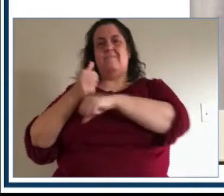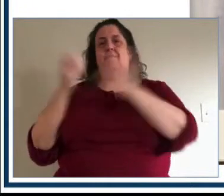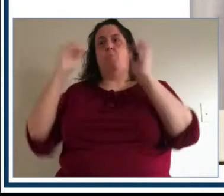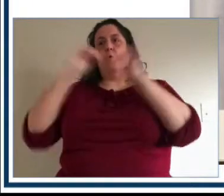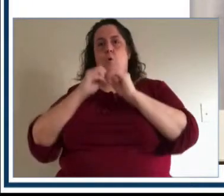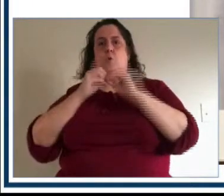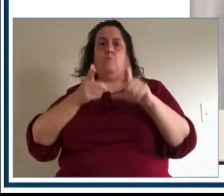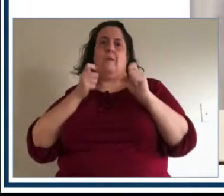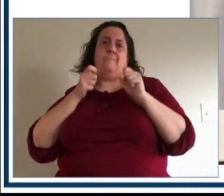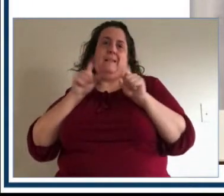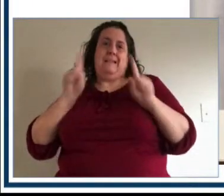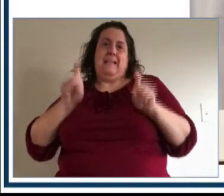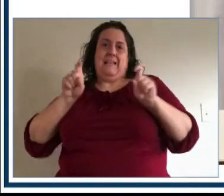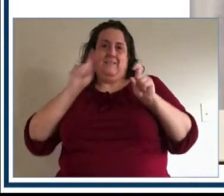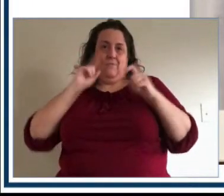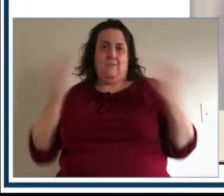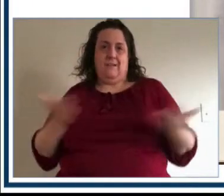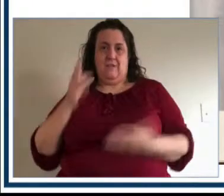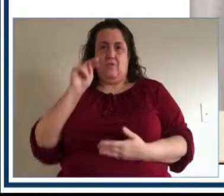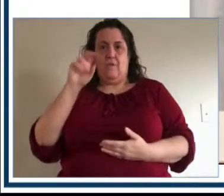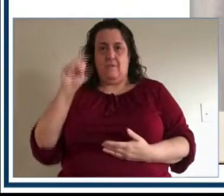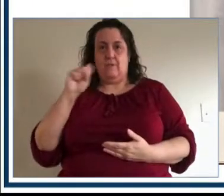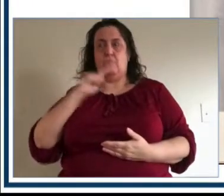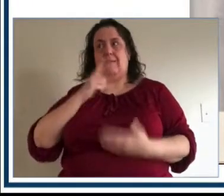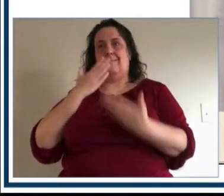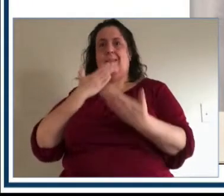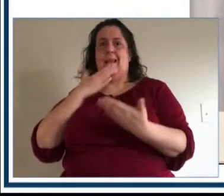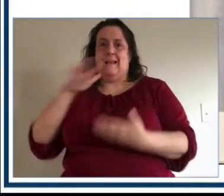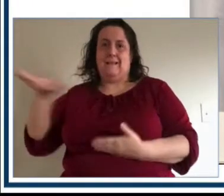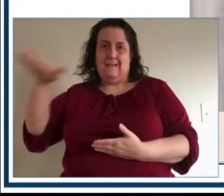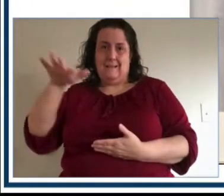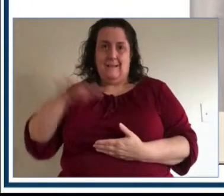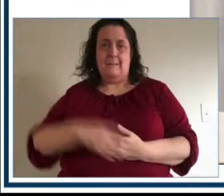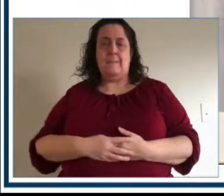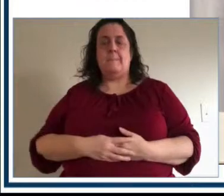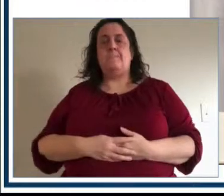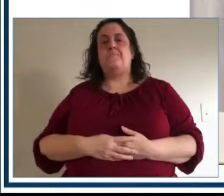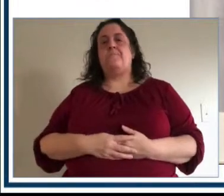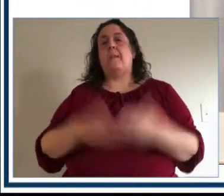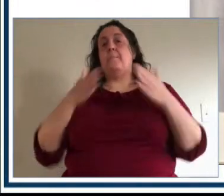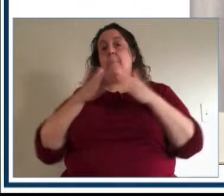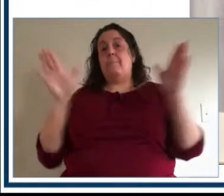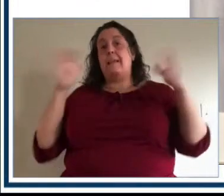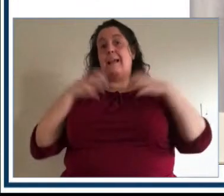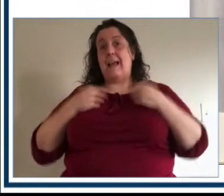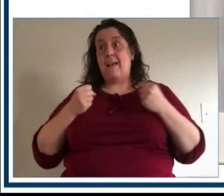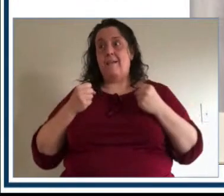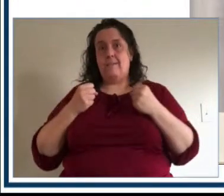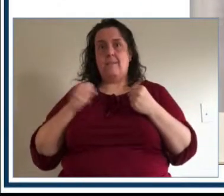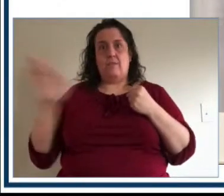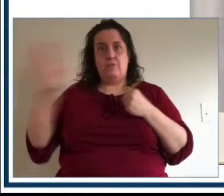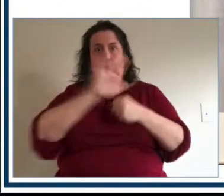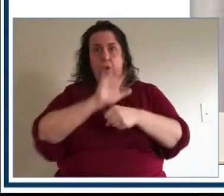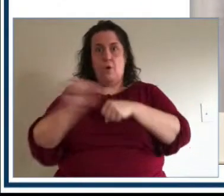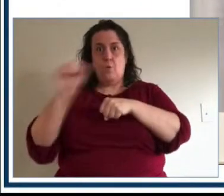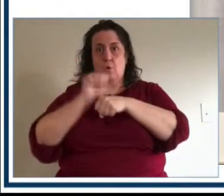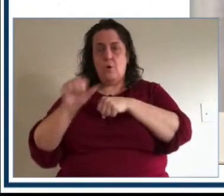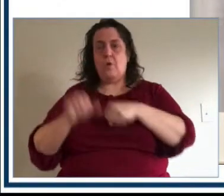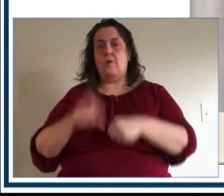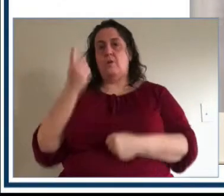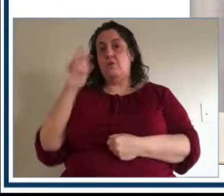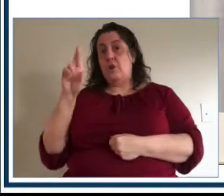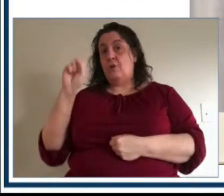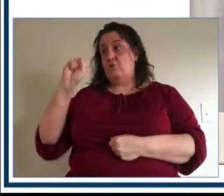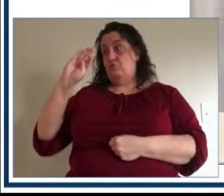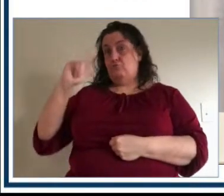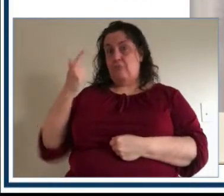So thank them, and of course the work at public health. Thank the public health and under Dr. Strang's leadership, which we